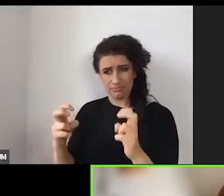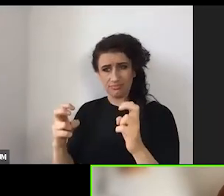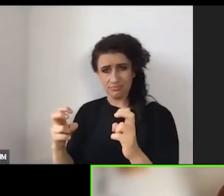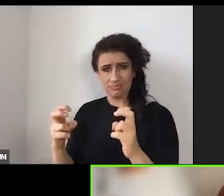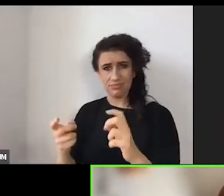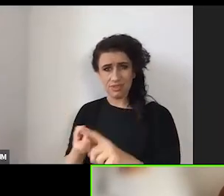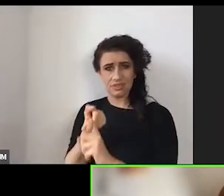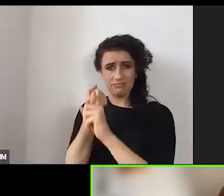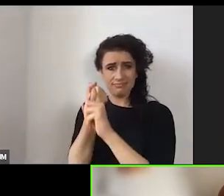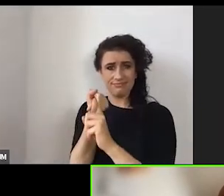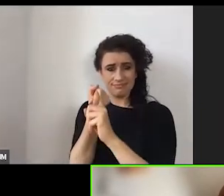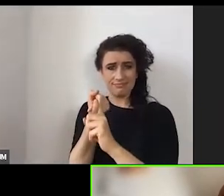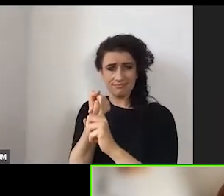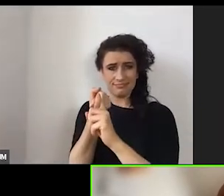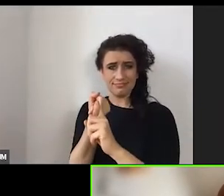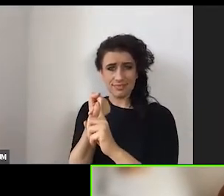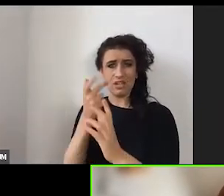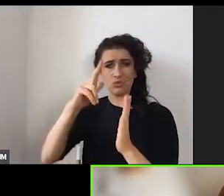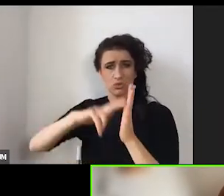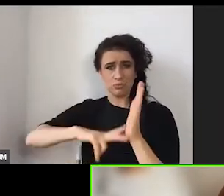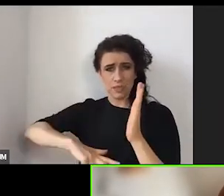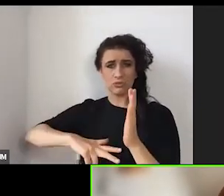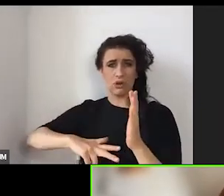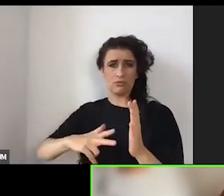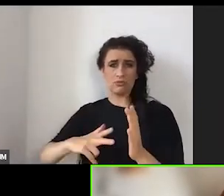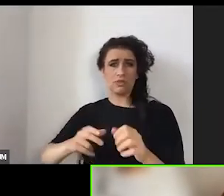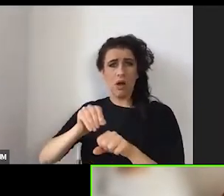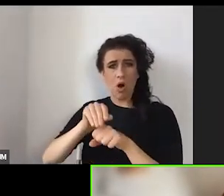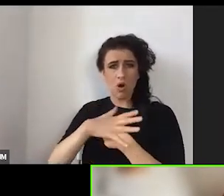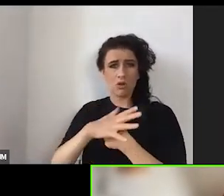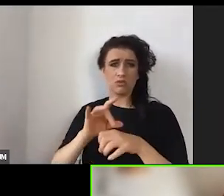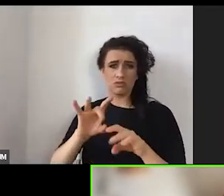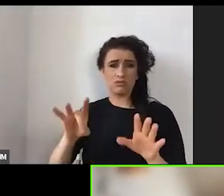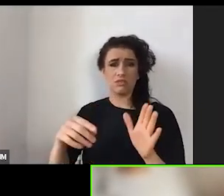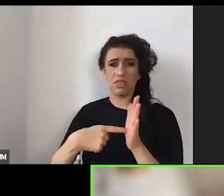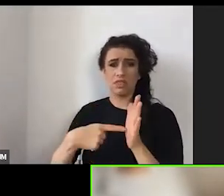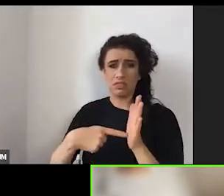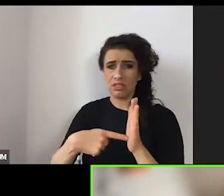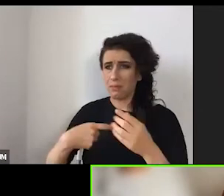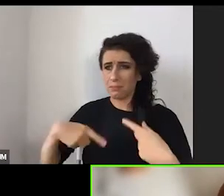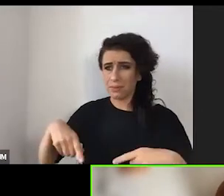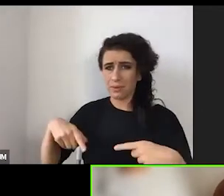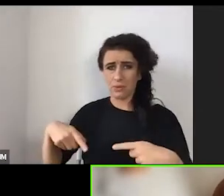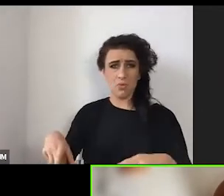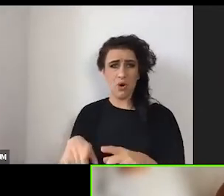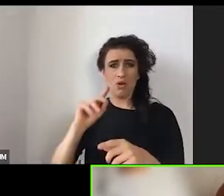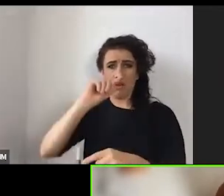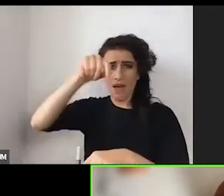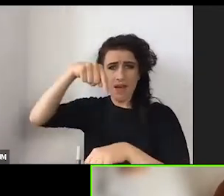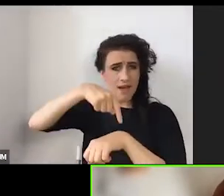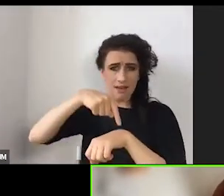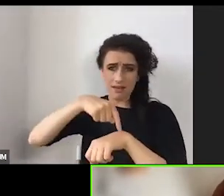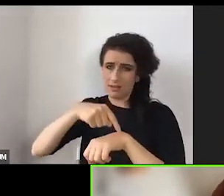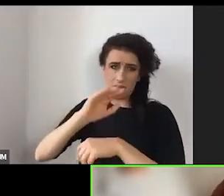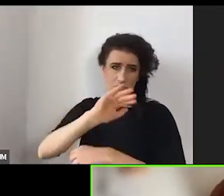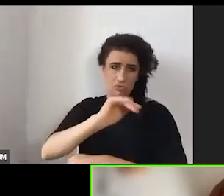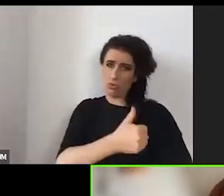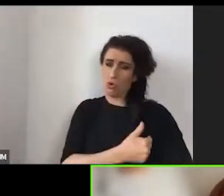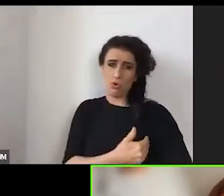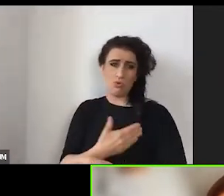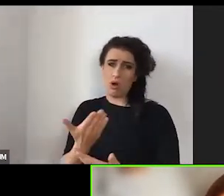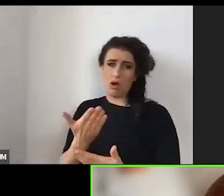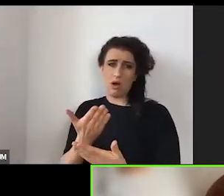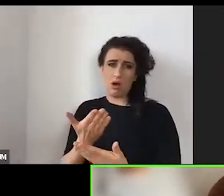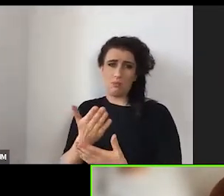So no school for almost a year. Of course, the government tried